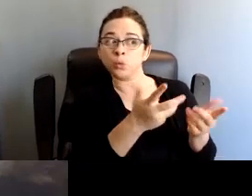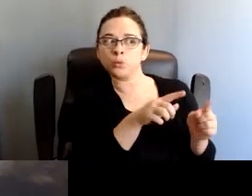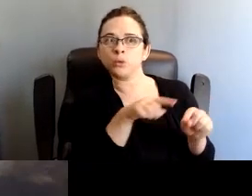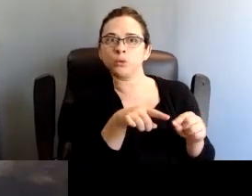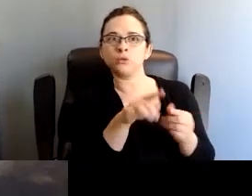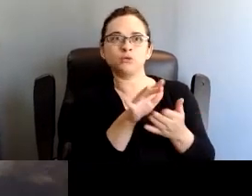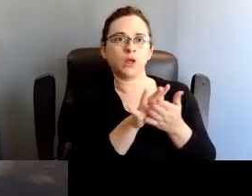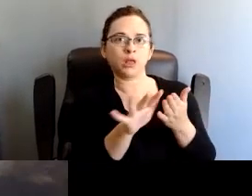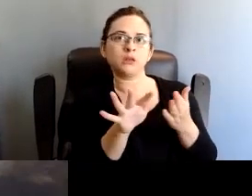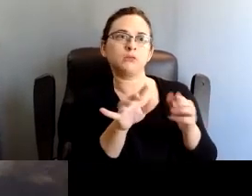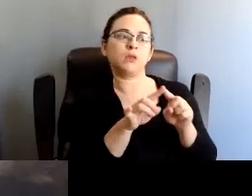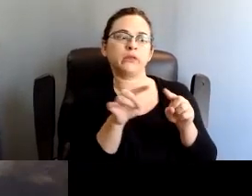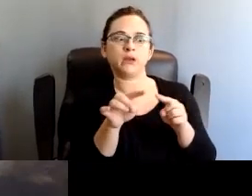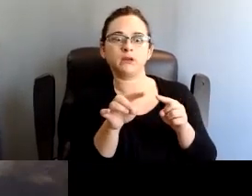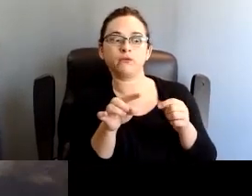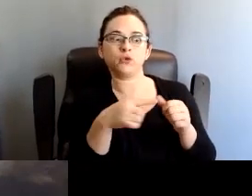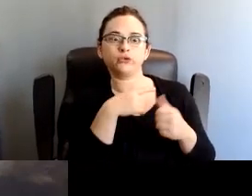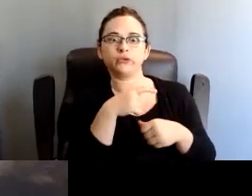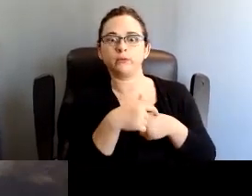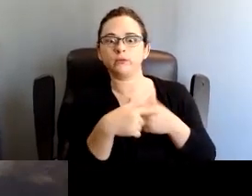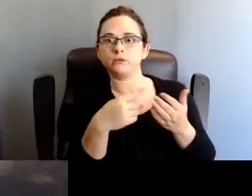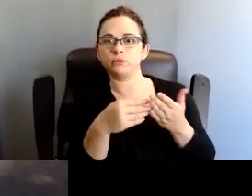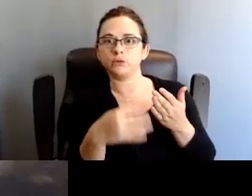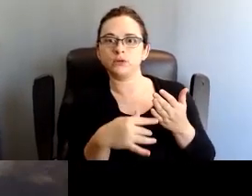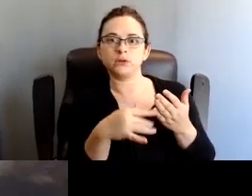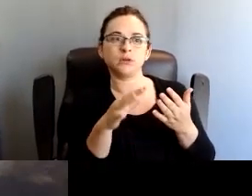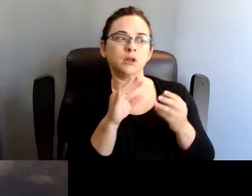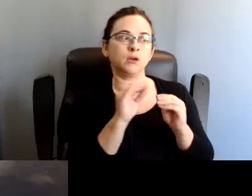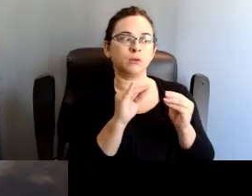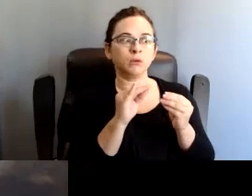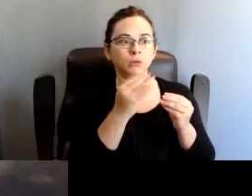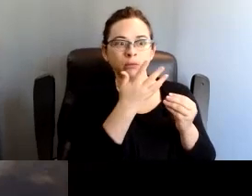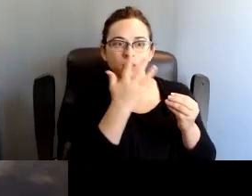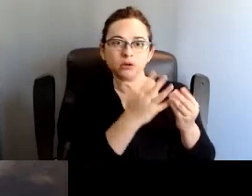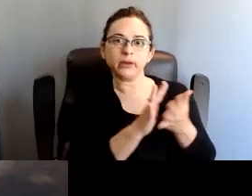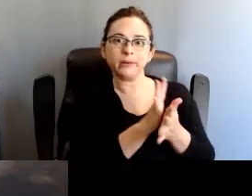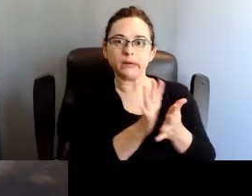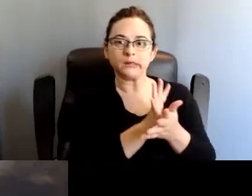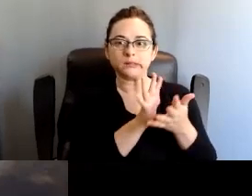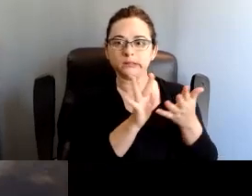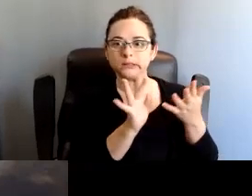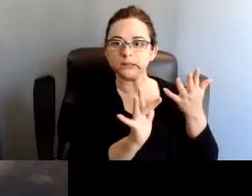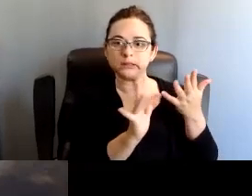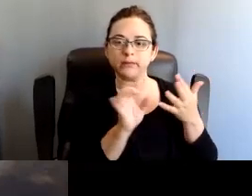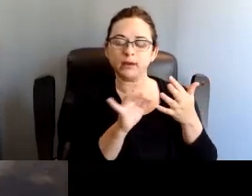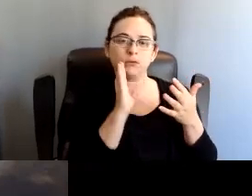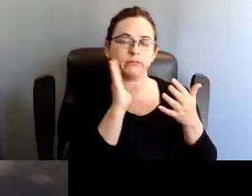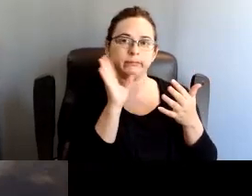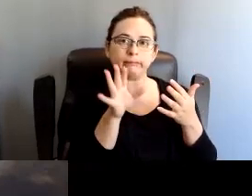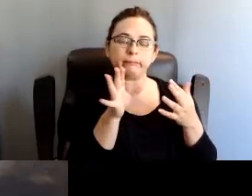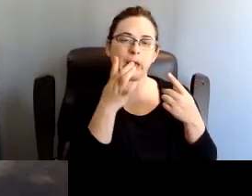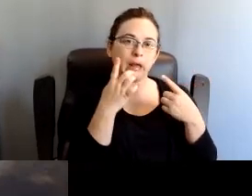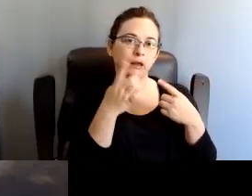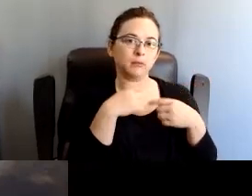students anyways, I think it would be so great to have that public, if you will. I think eventually we'll make